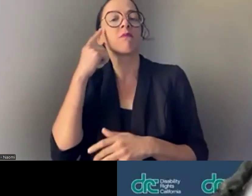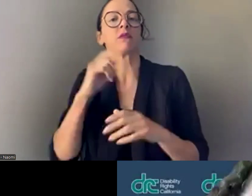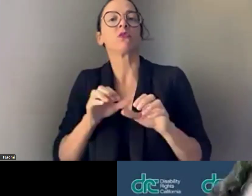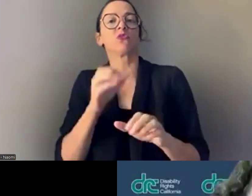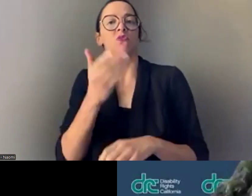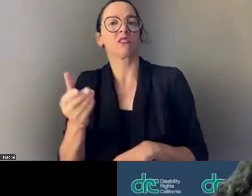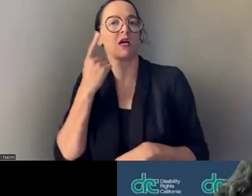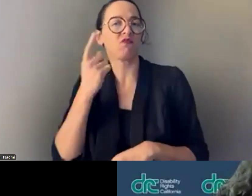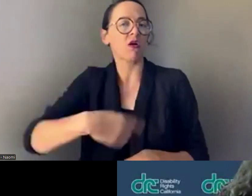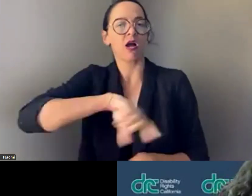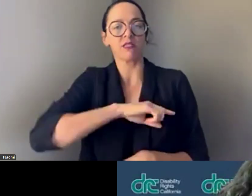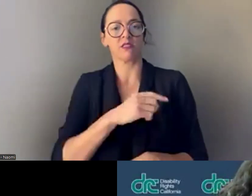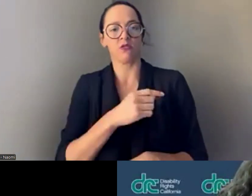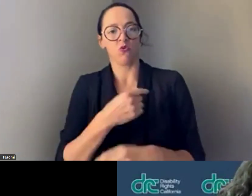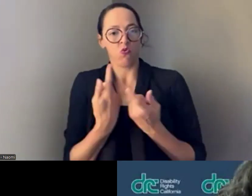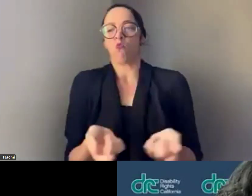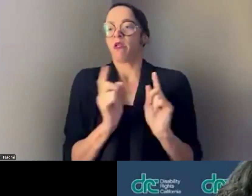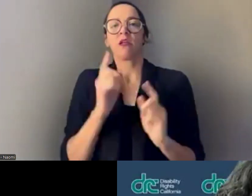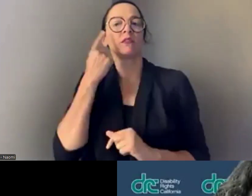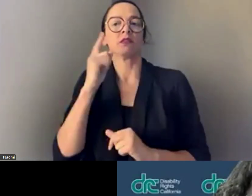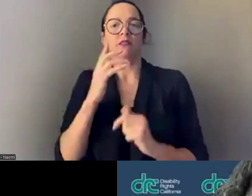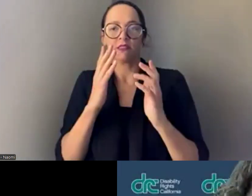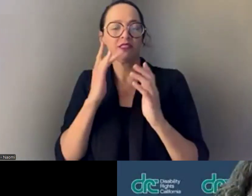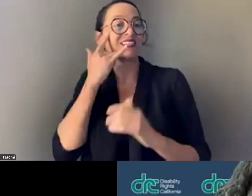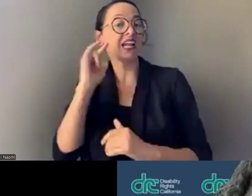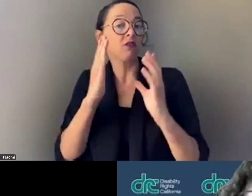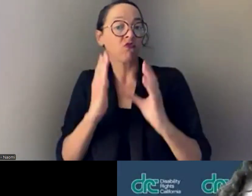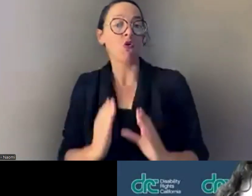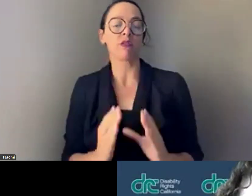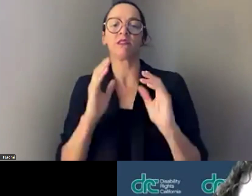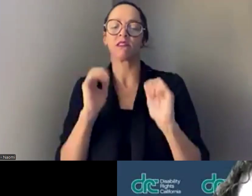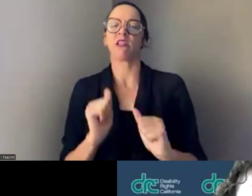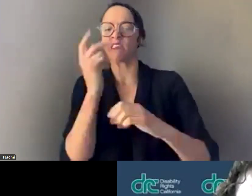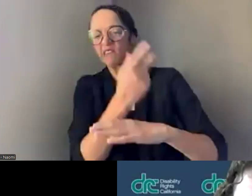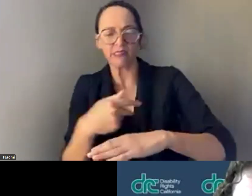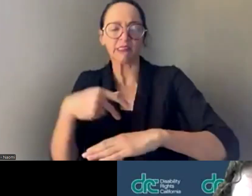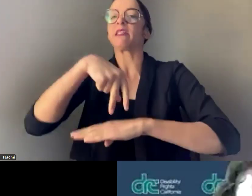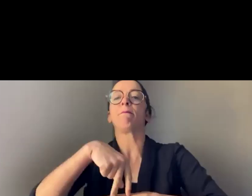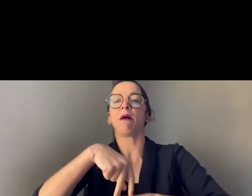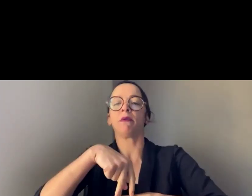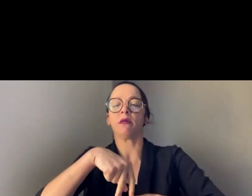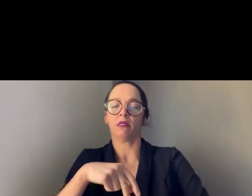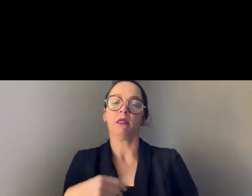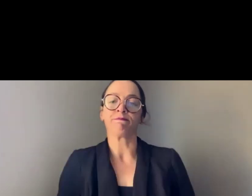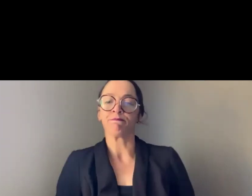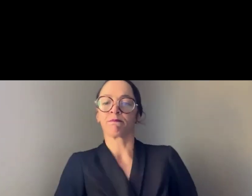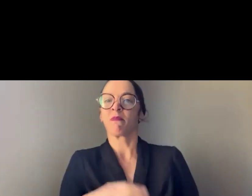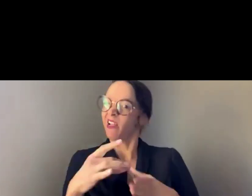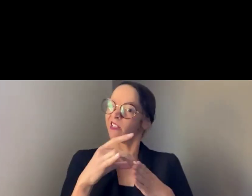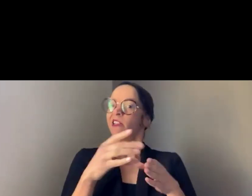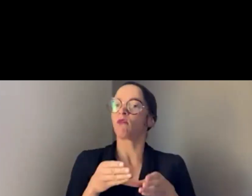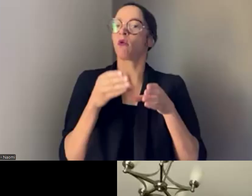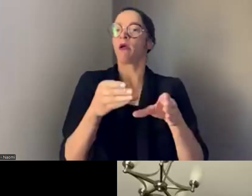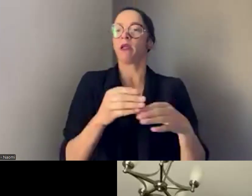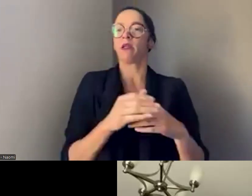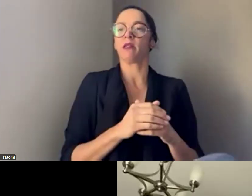as Californians. Thank you. And Peter, did you have a comment as well? Yes, can you hear